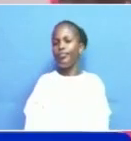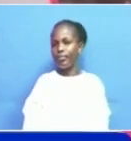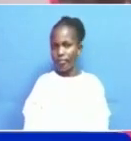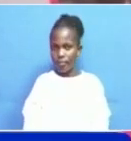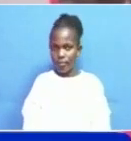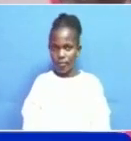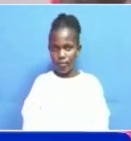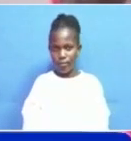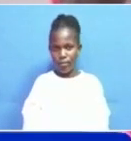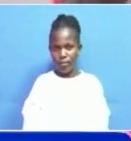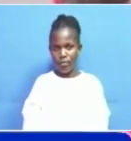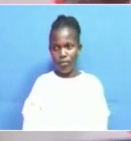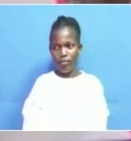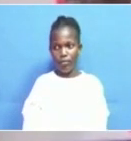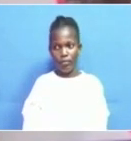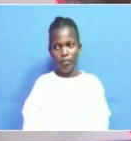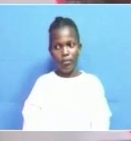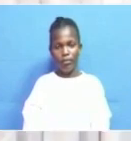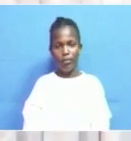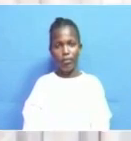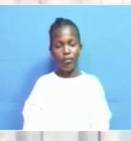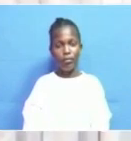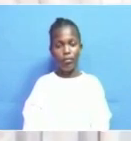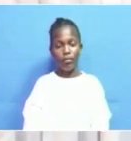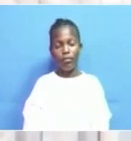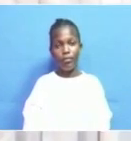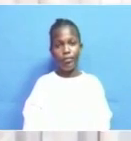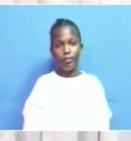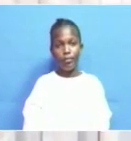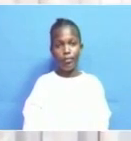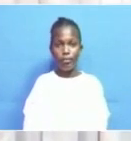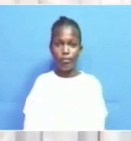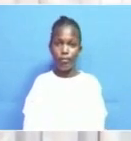wa ilovi nye nito Benjamin na Mwakam.